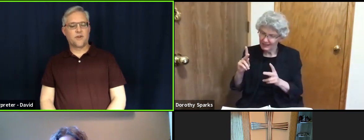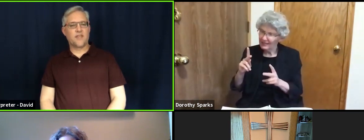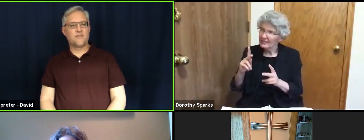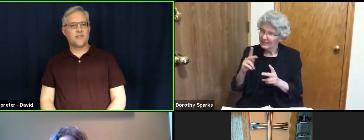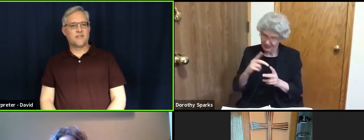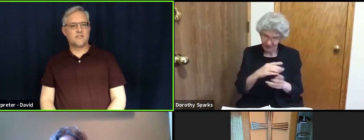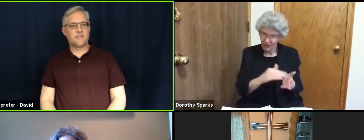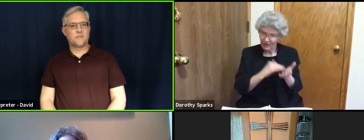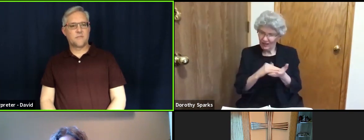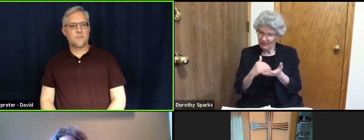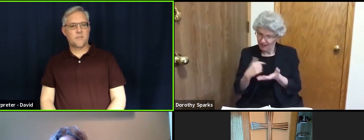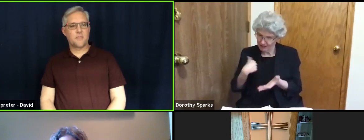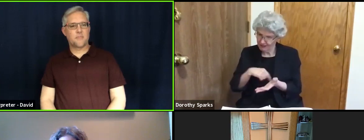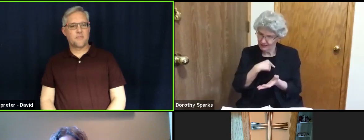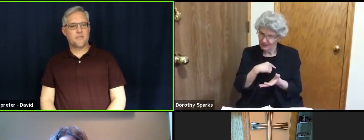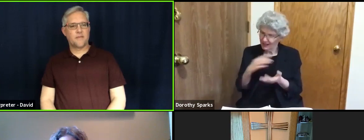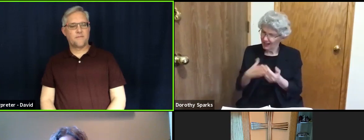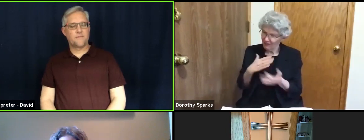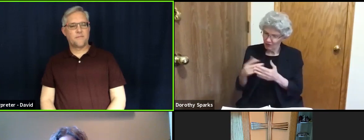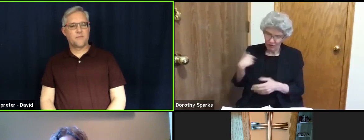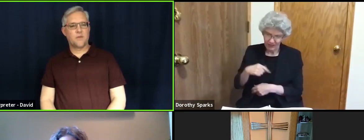From forgiveness